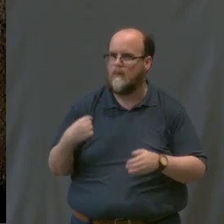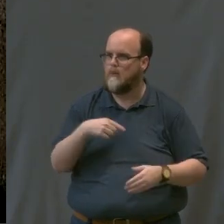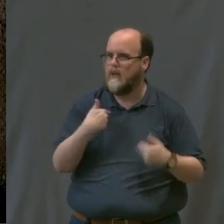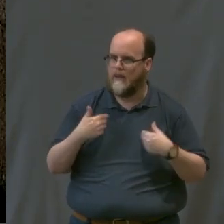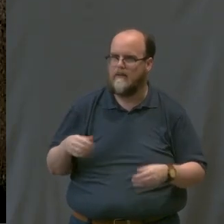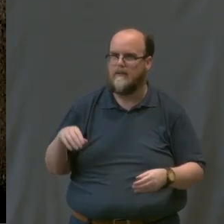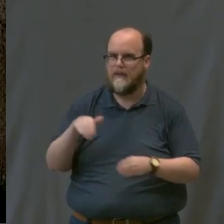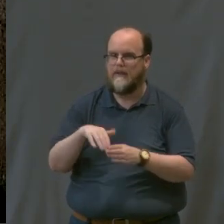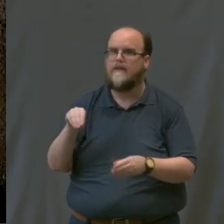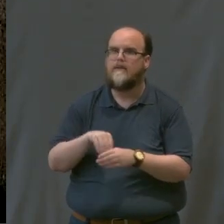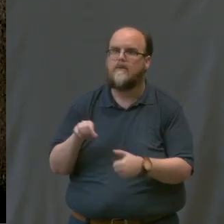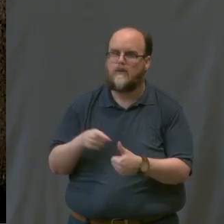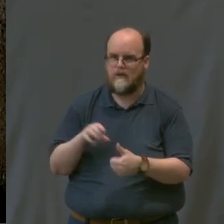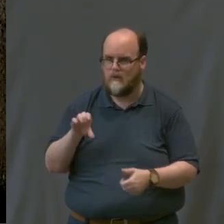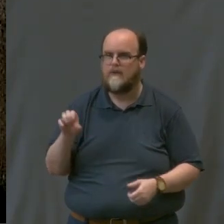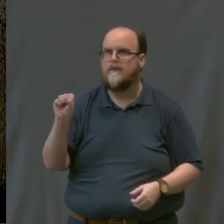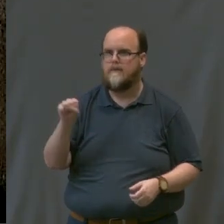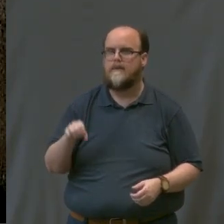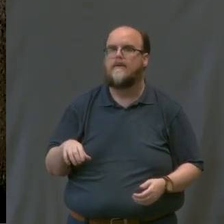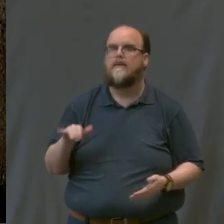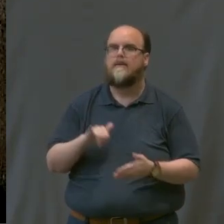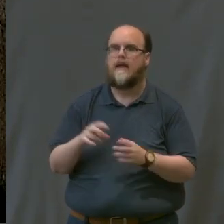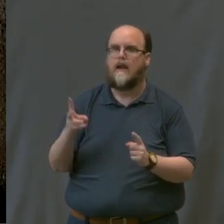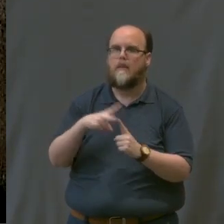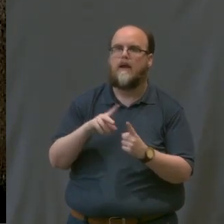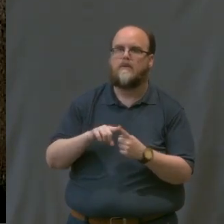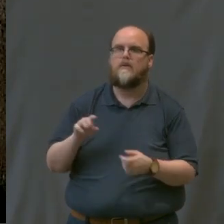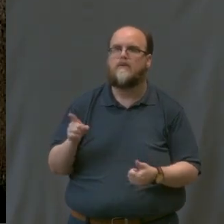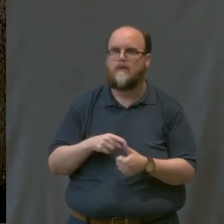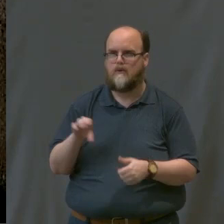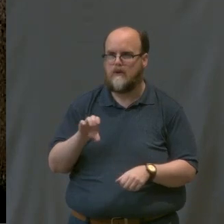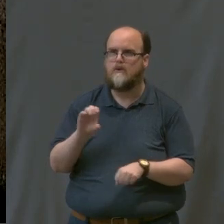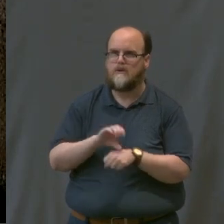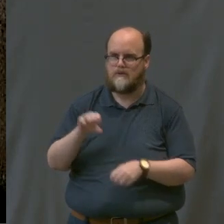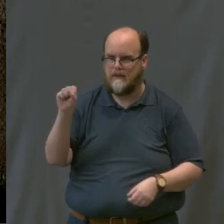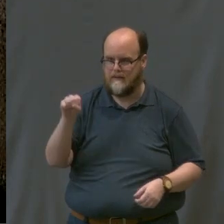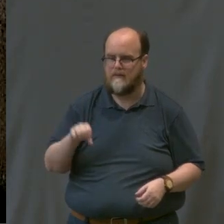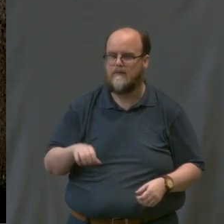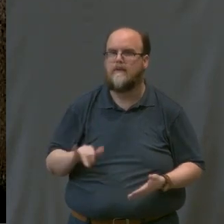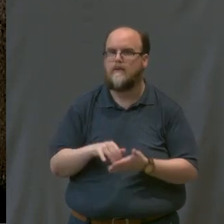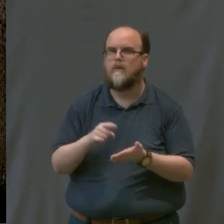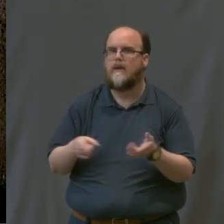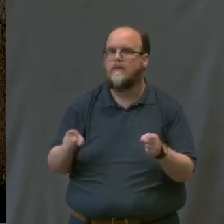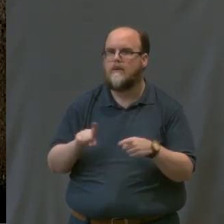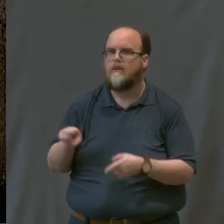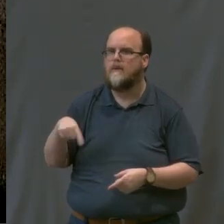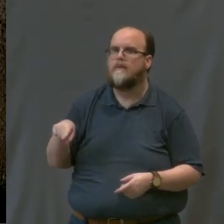century? Yes, we are. Is this applicable to the first century church? Yes, it is. This is what's happening to